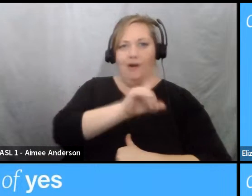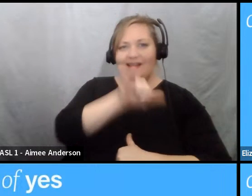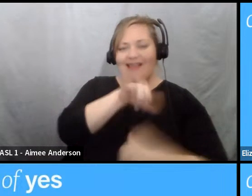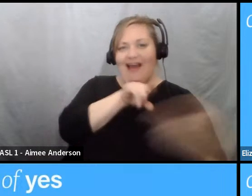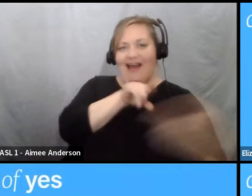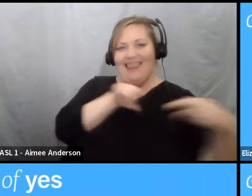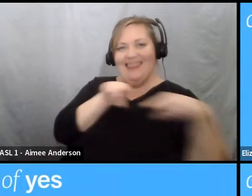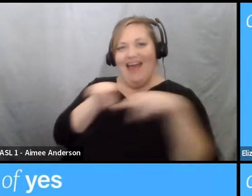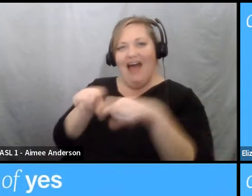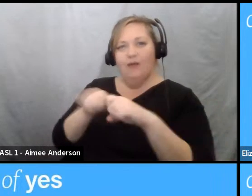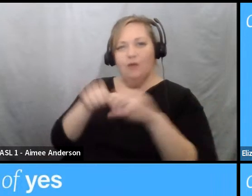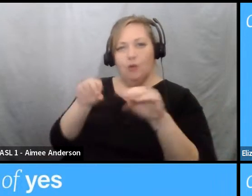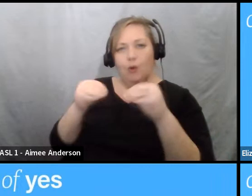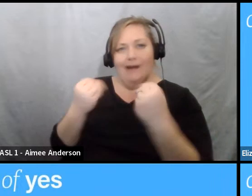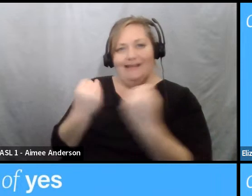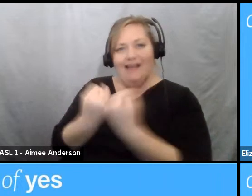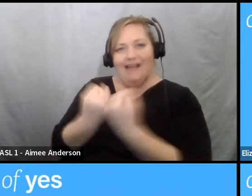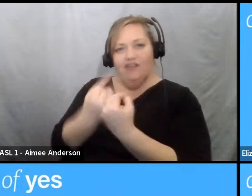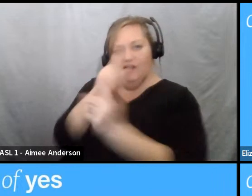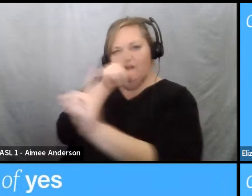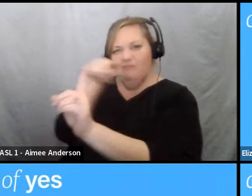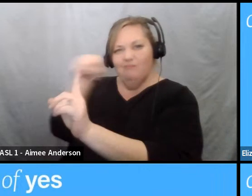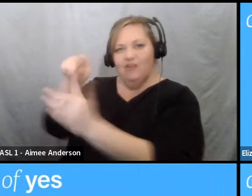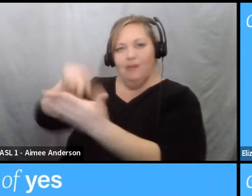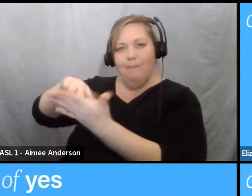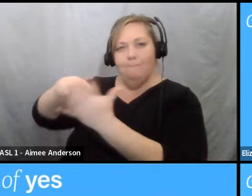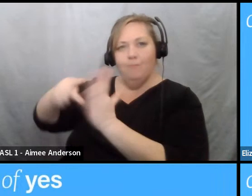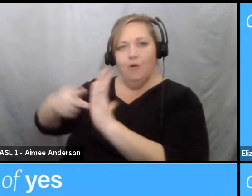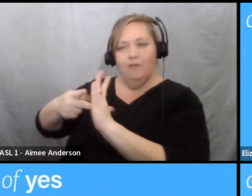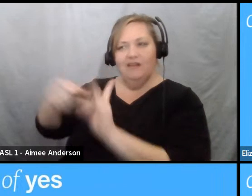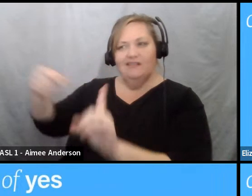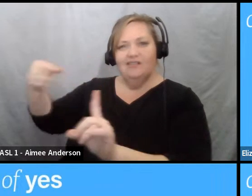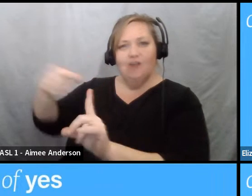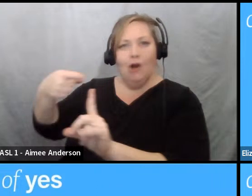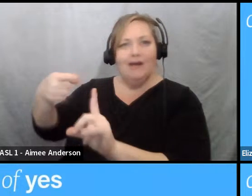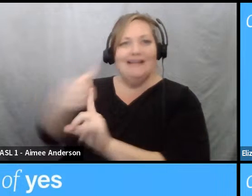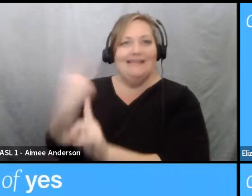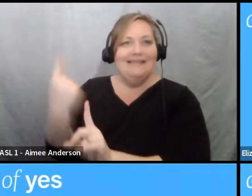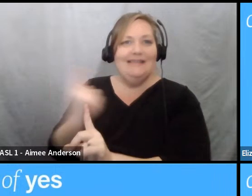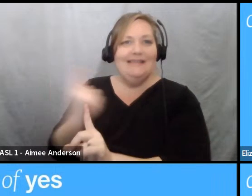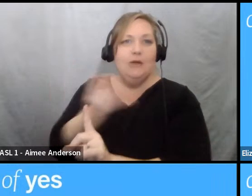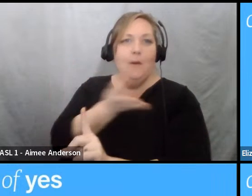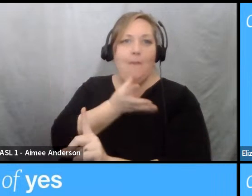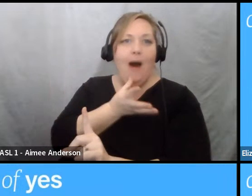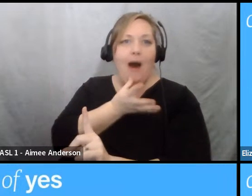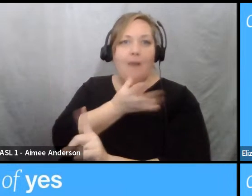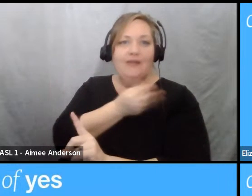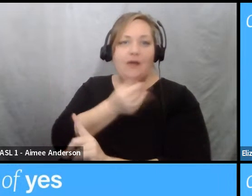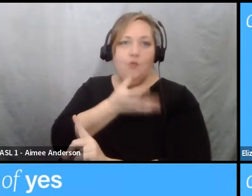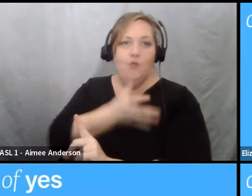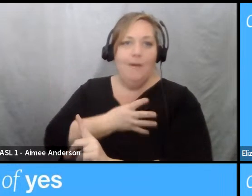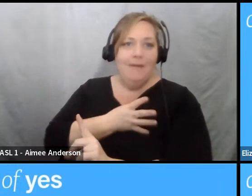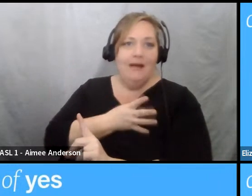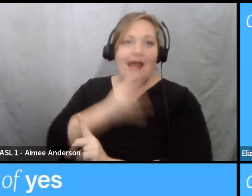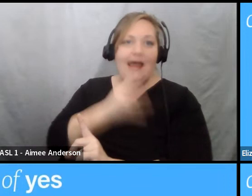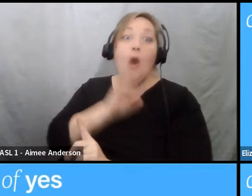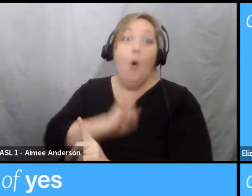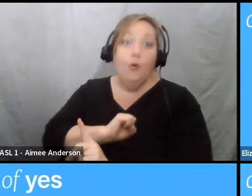the, organization's mission and purpose, specifically targeting single mothers and women and elderly